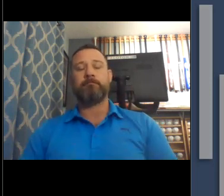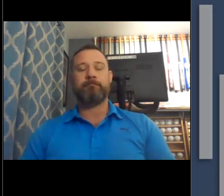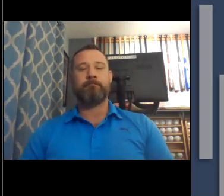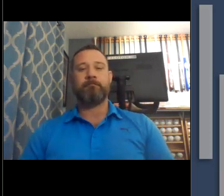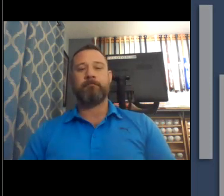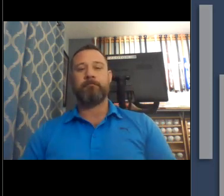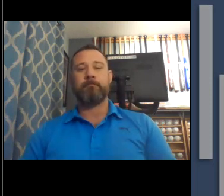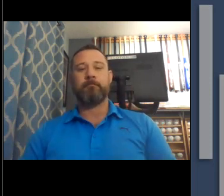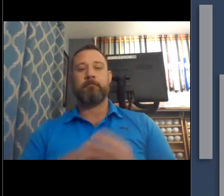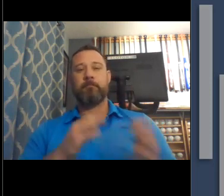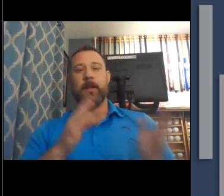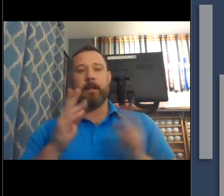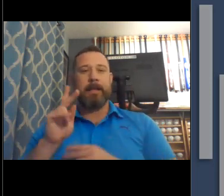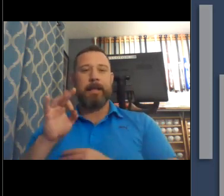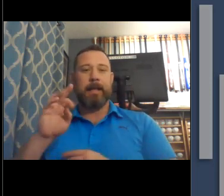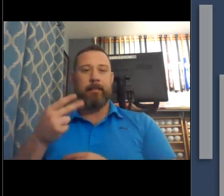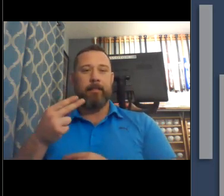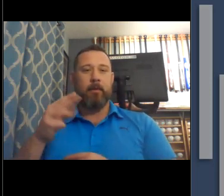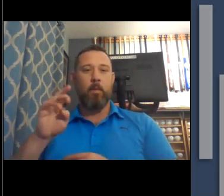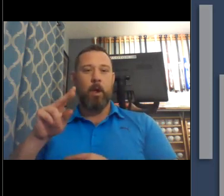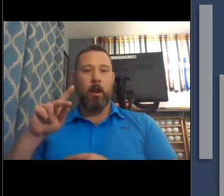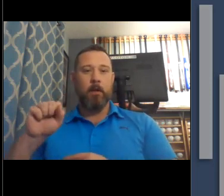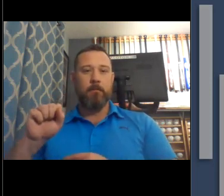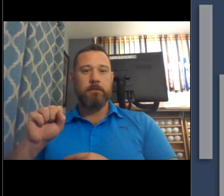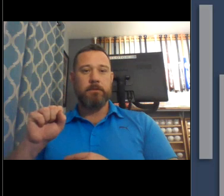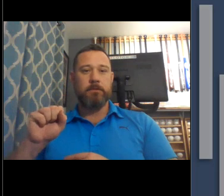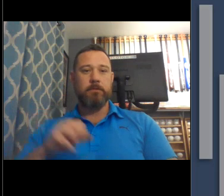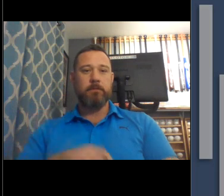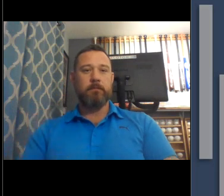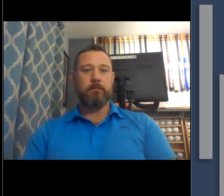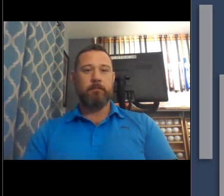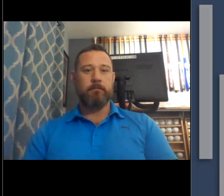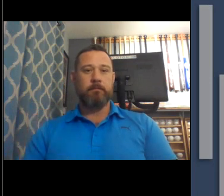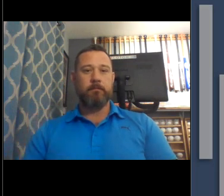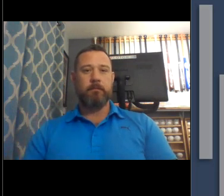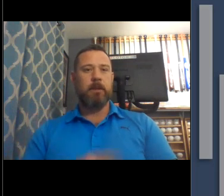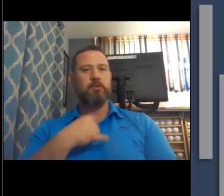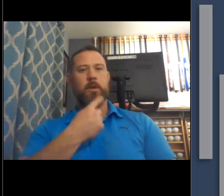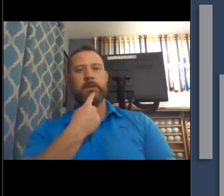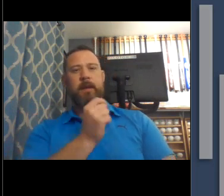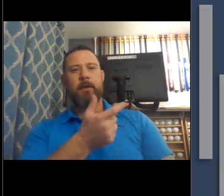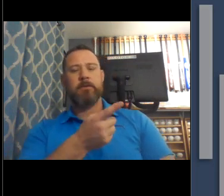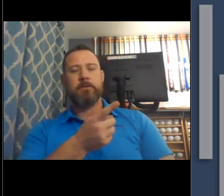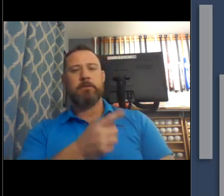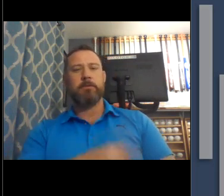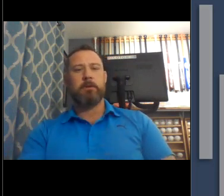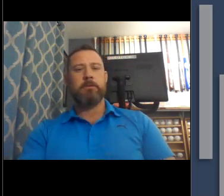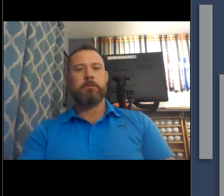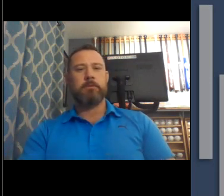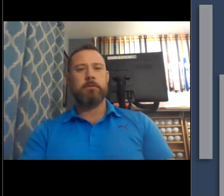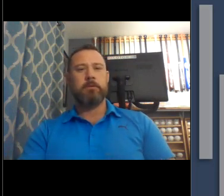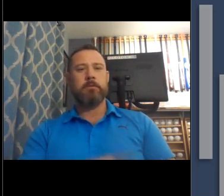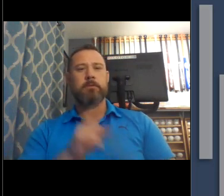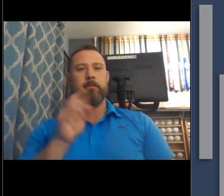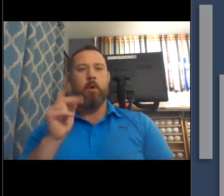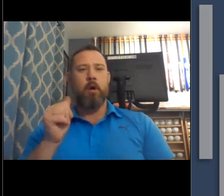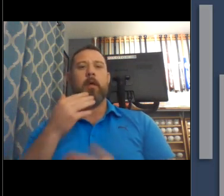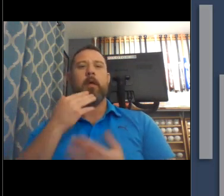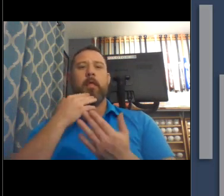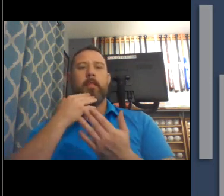Keith Williams with Robert Tenmore after that. Madam Chair, can I just say something real quick? Yes. Maura, thank you for having